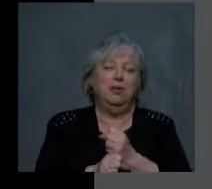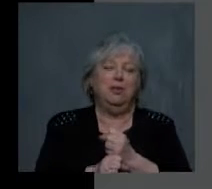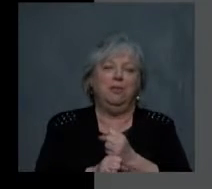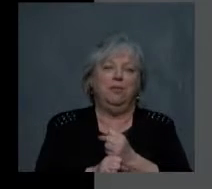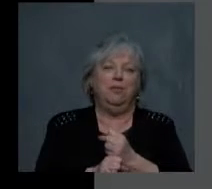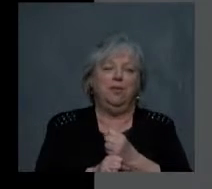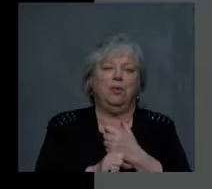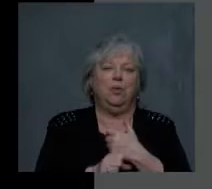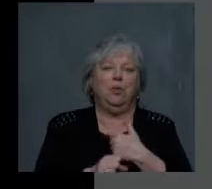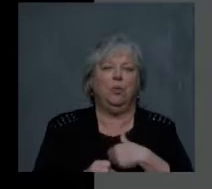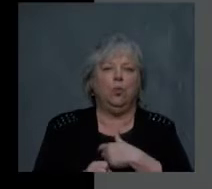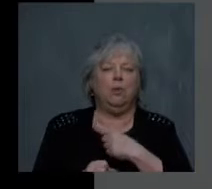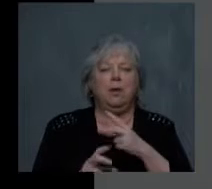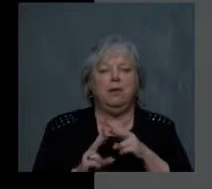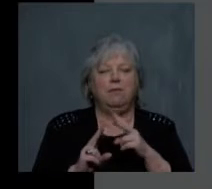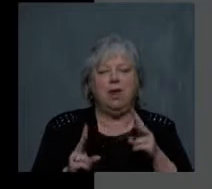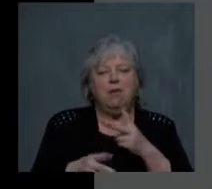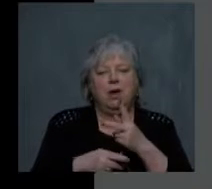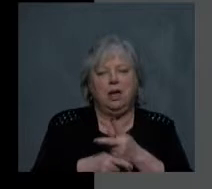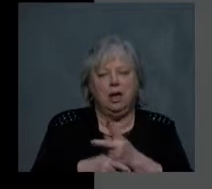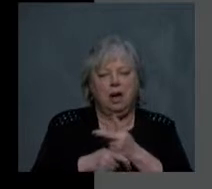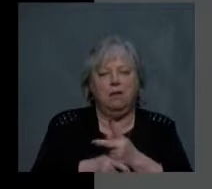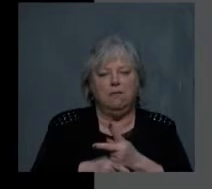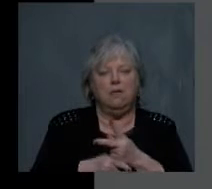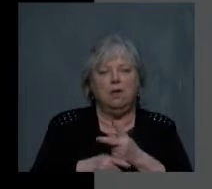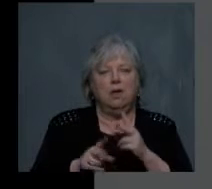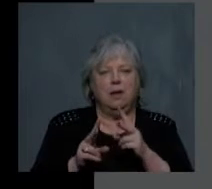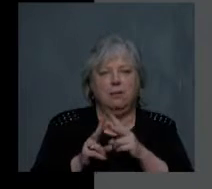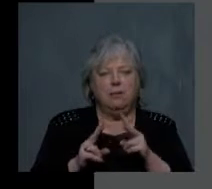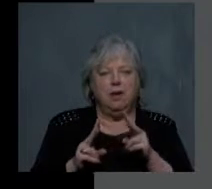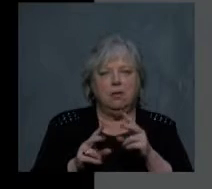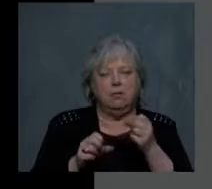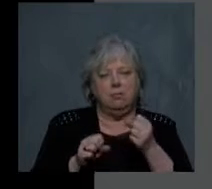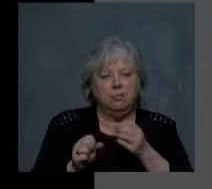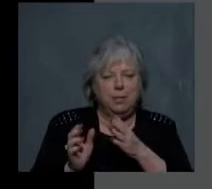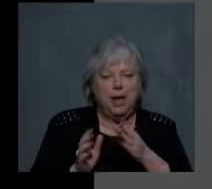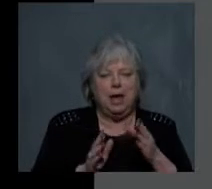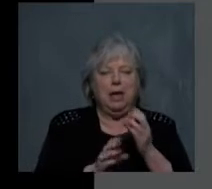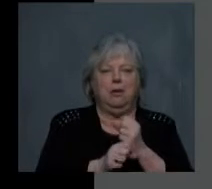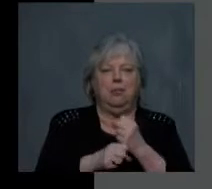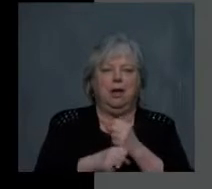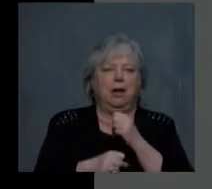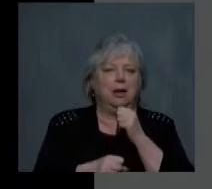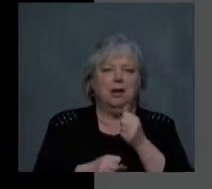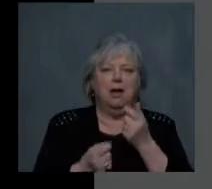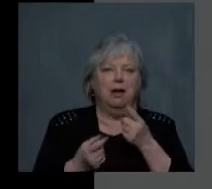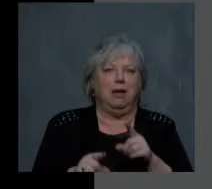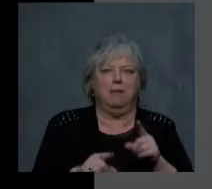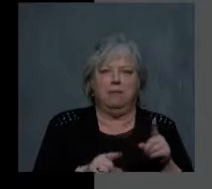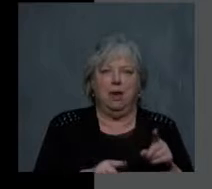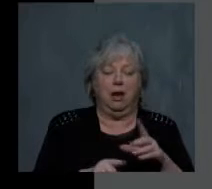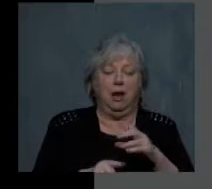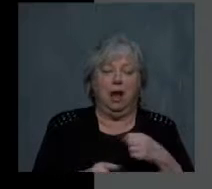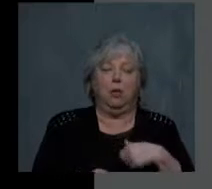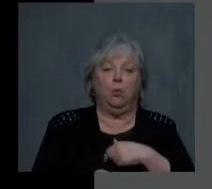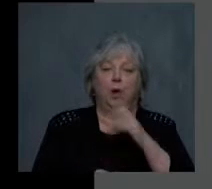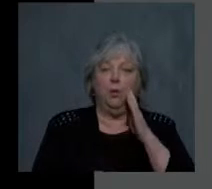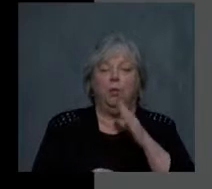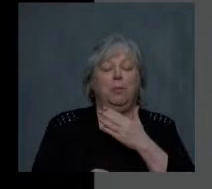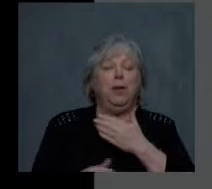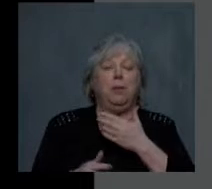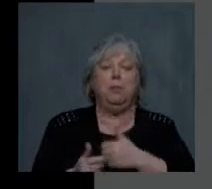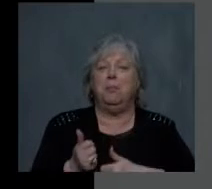very intentional and careful in making this application to make it a non-event. And we'd be the most